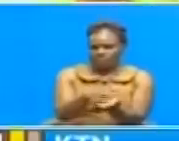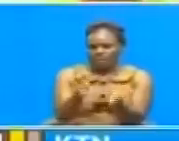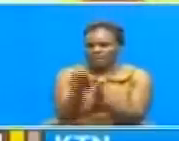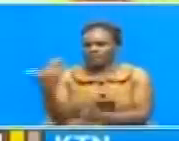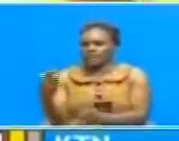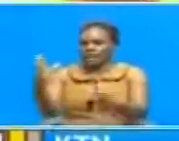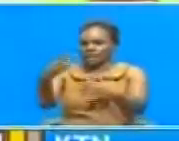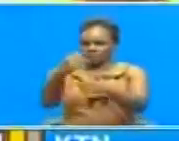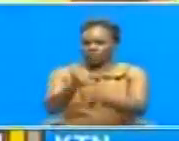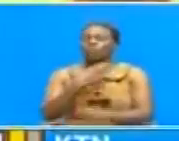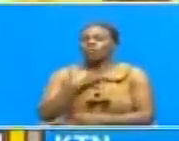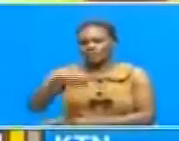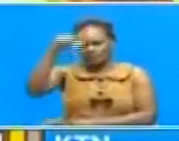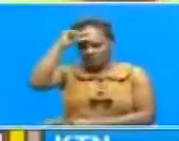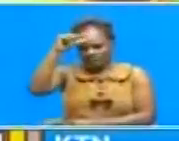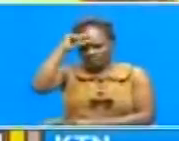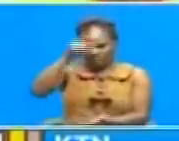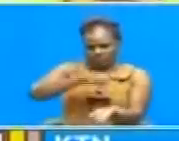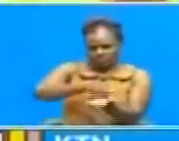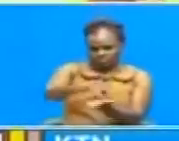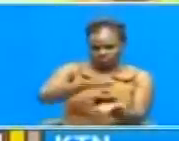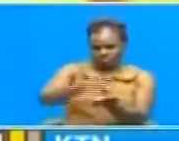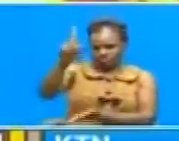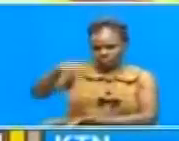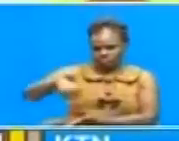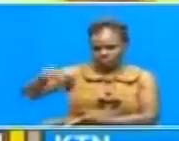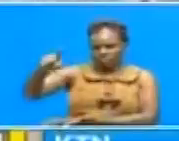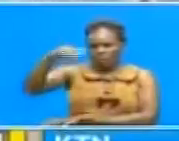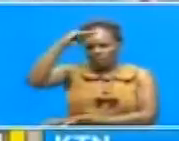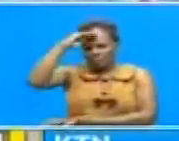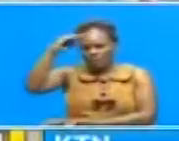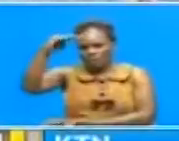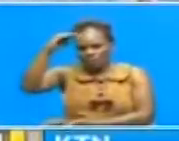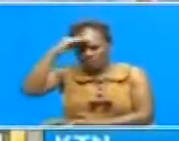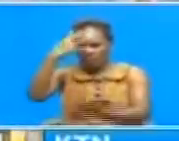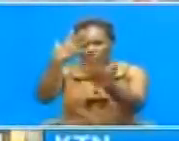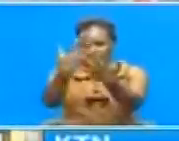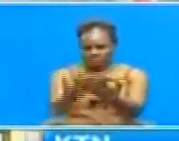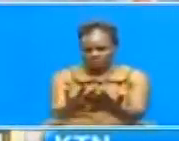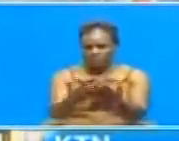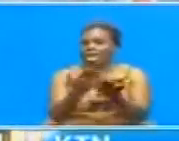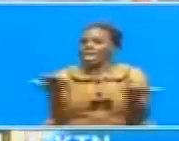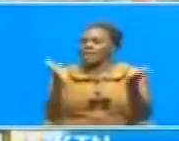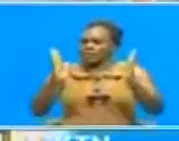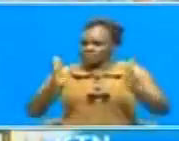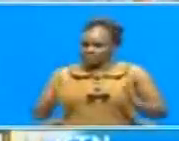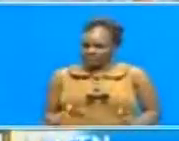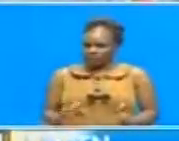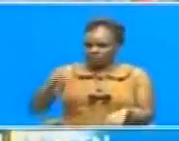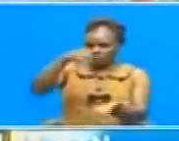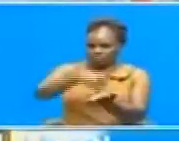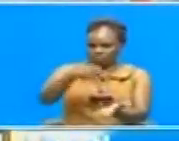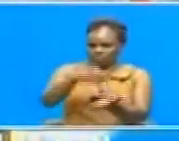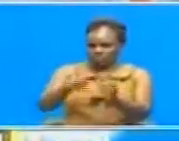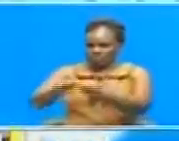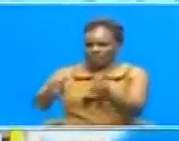The association wants the government to publish all approved alcoholic brands and to arrest and prosecute anyone involved in